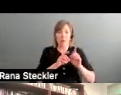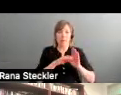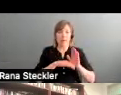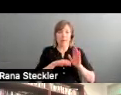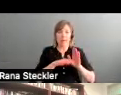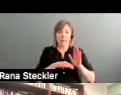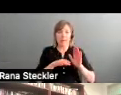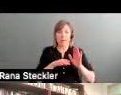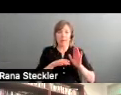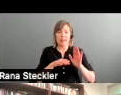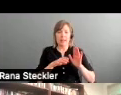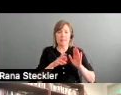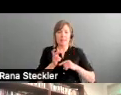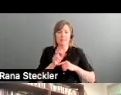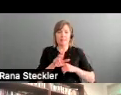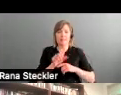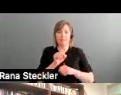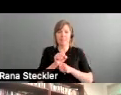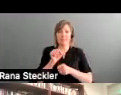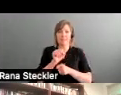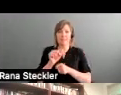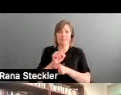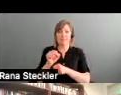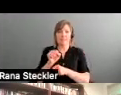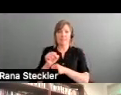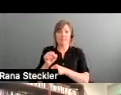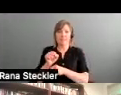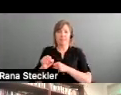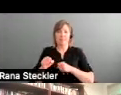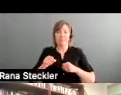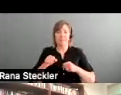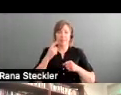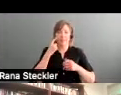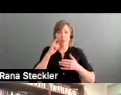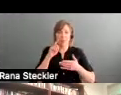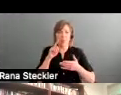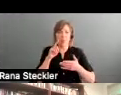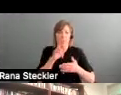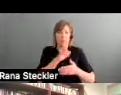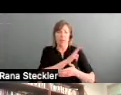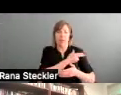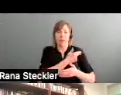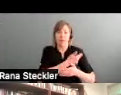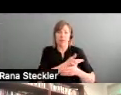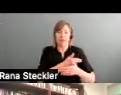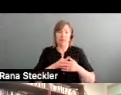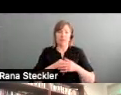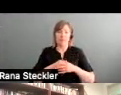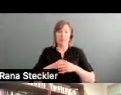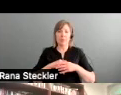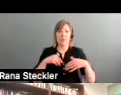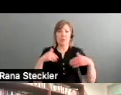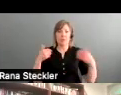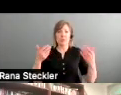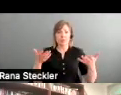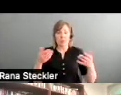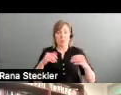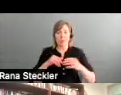basically performing menial labor for the hospital. And so